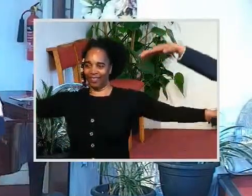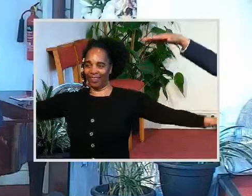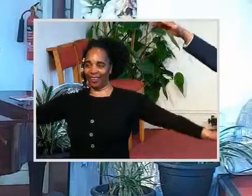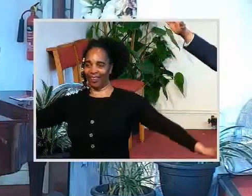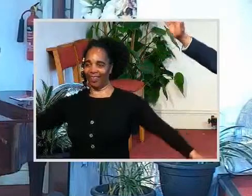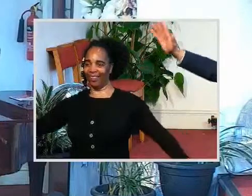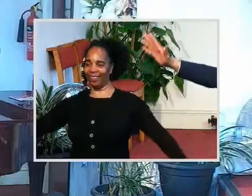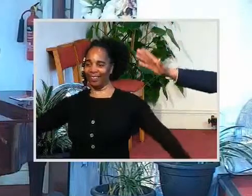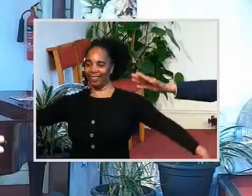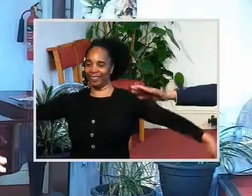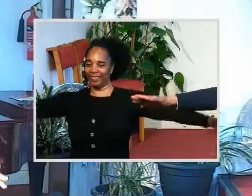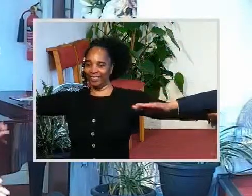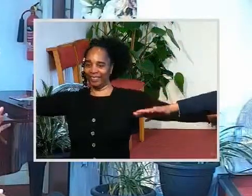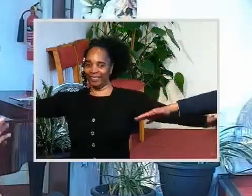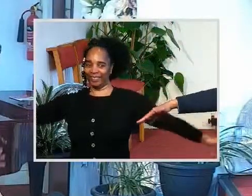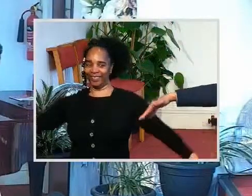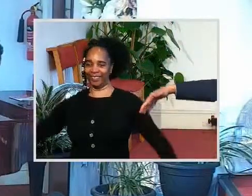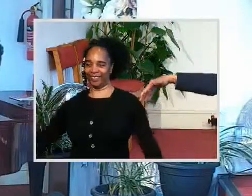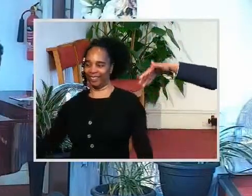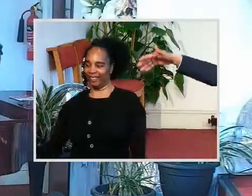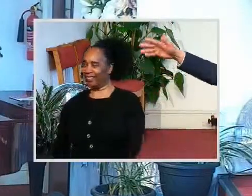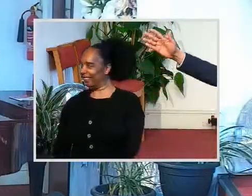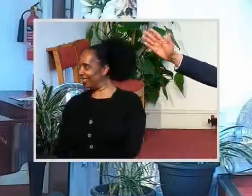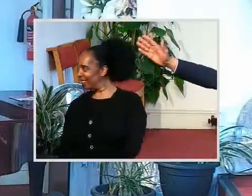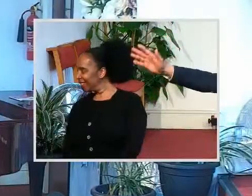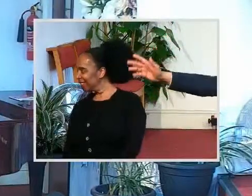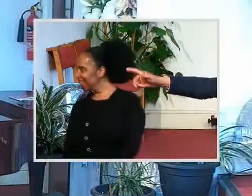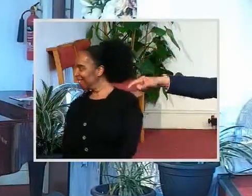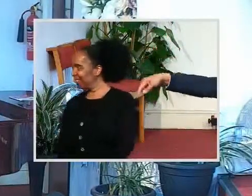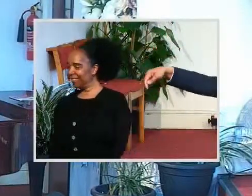stretches. Okay, just get that circulation going.